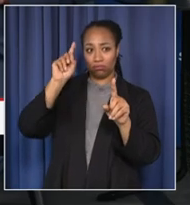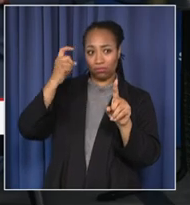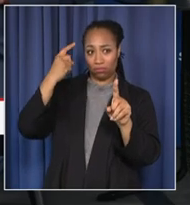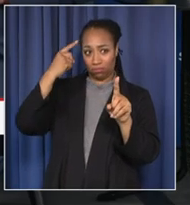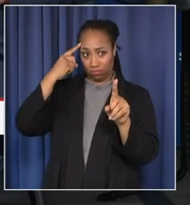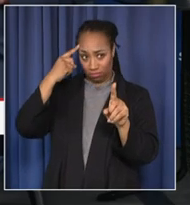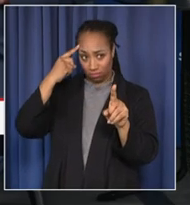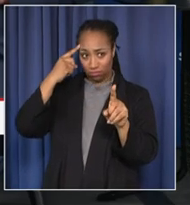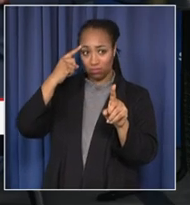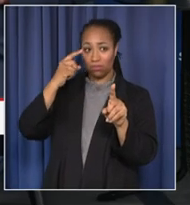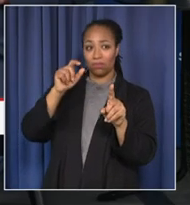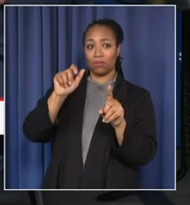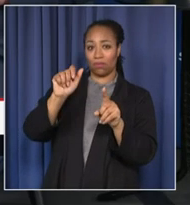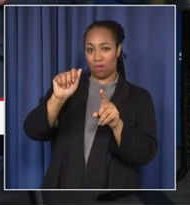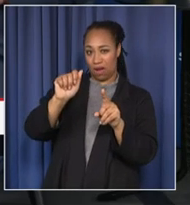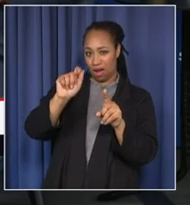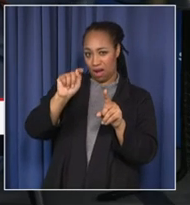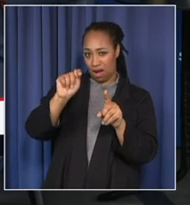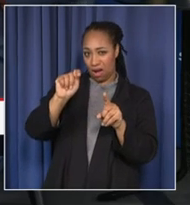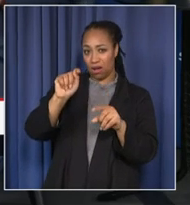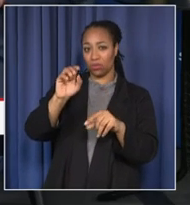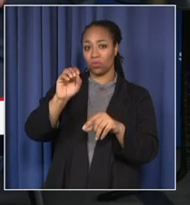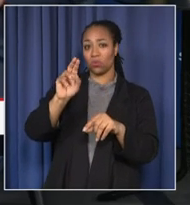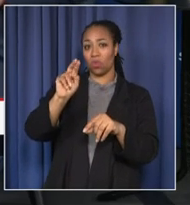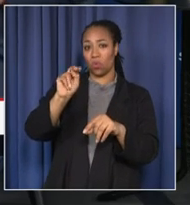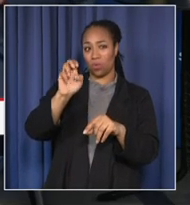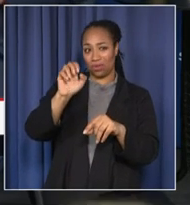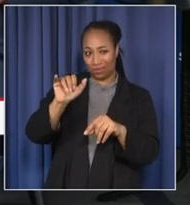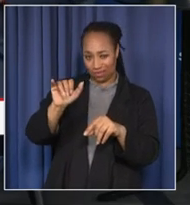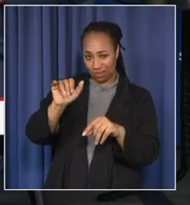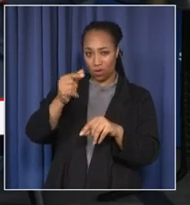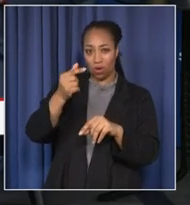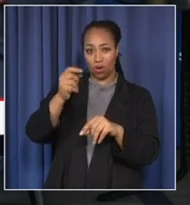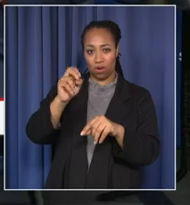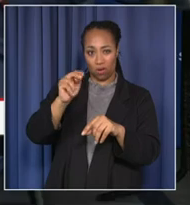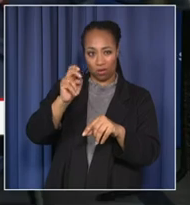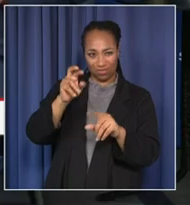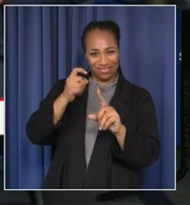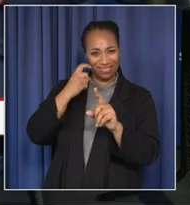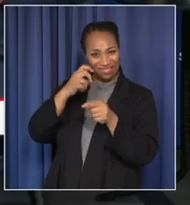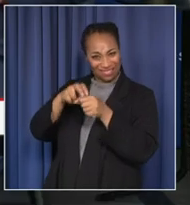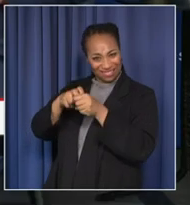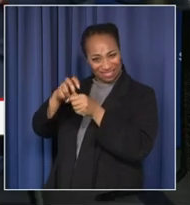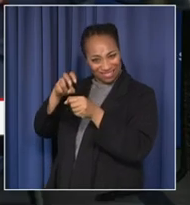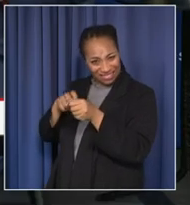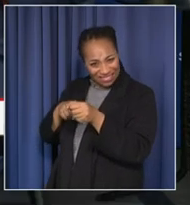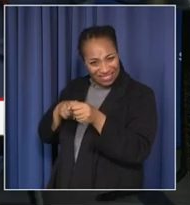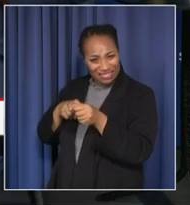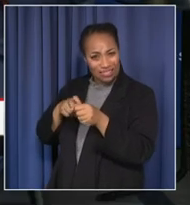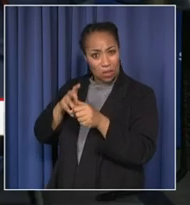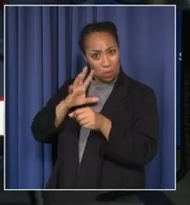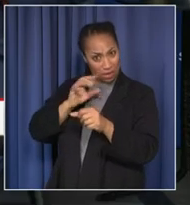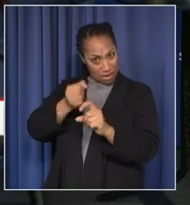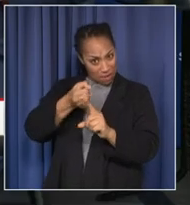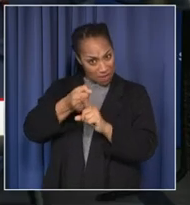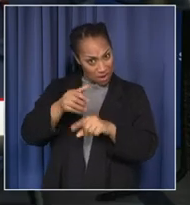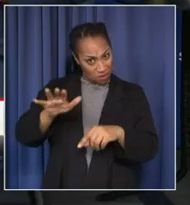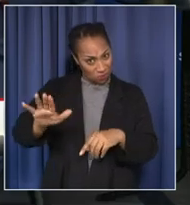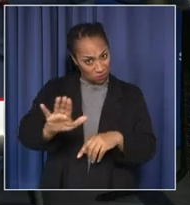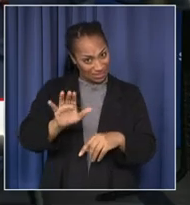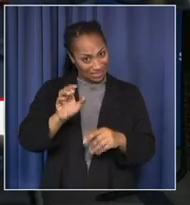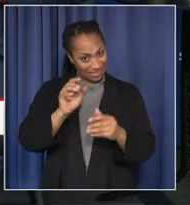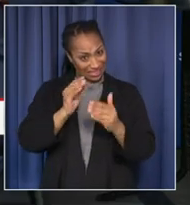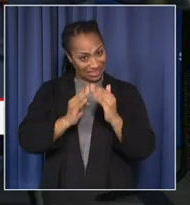Office's ability to prosecute crimes that are committed in Washington, D.C.? Well, I think that this is what, and this